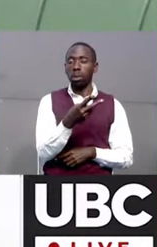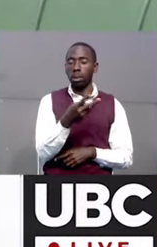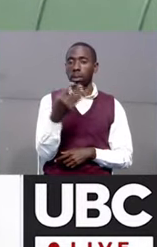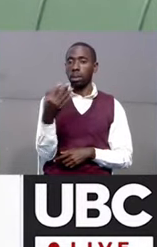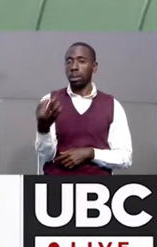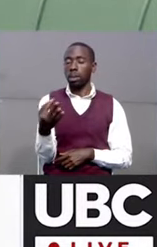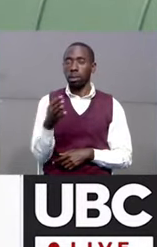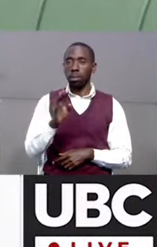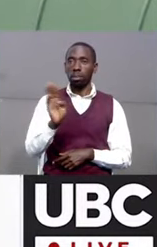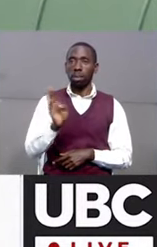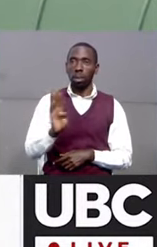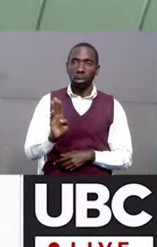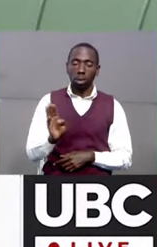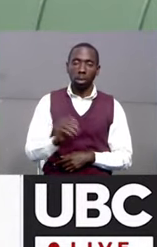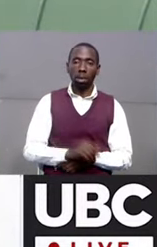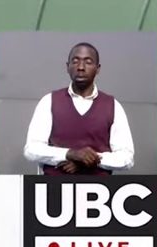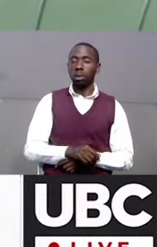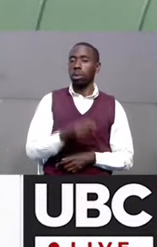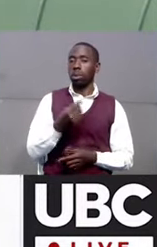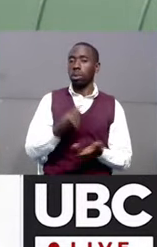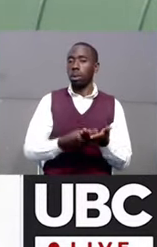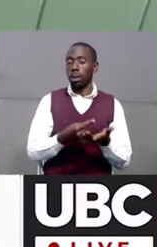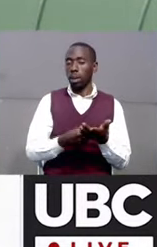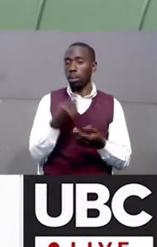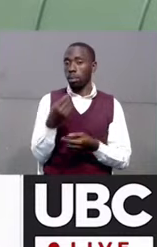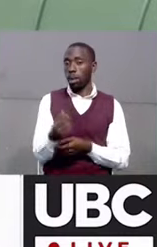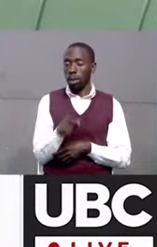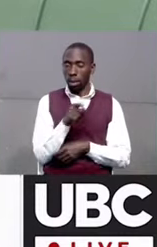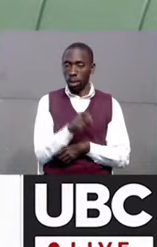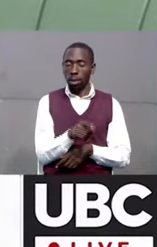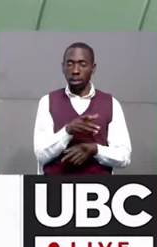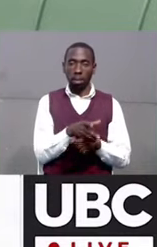23 billion Uganda shillings was meant for